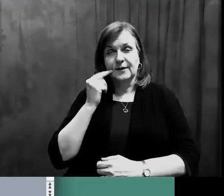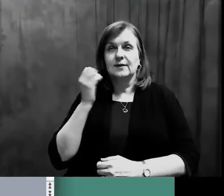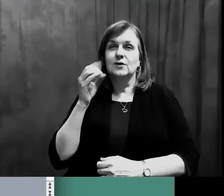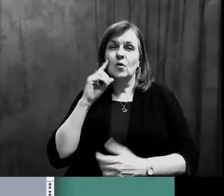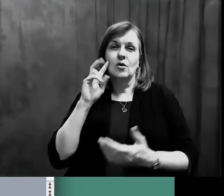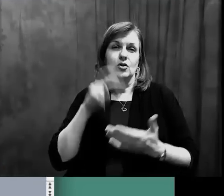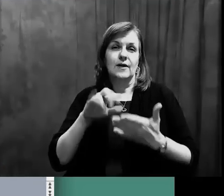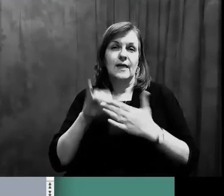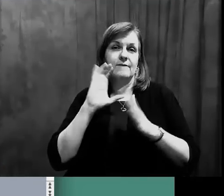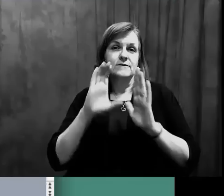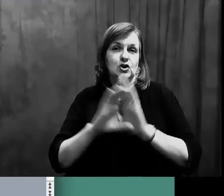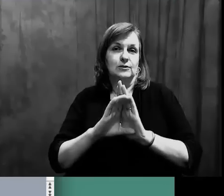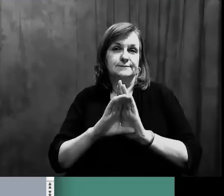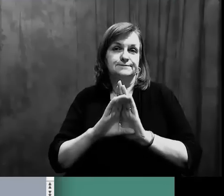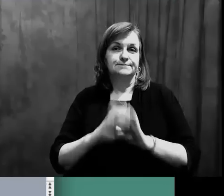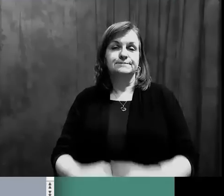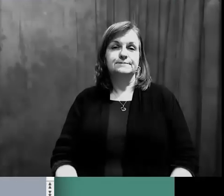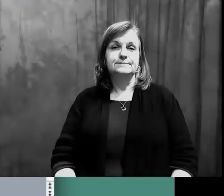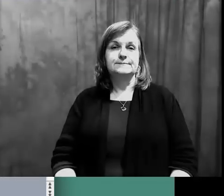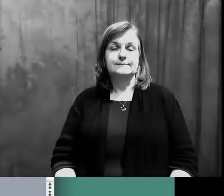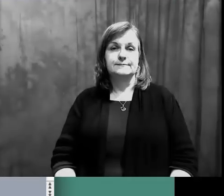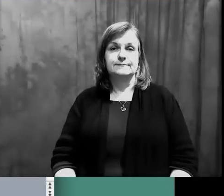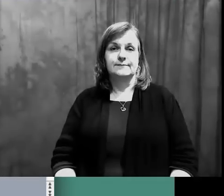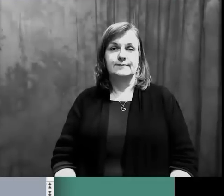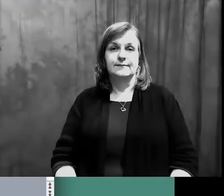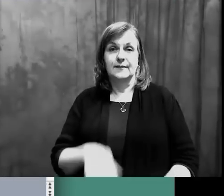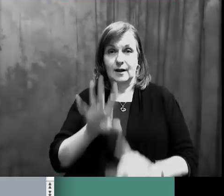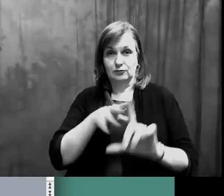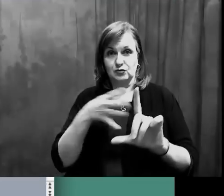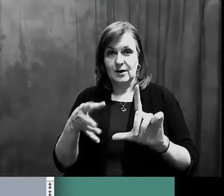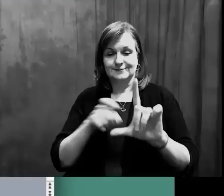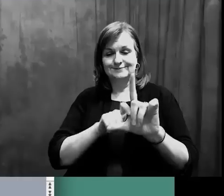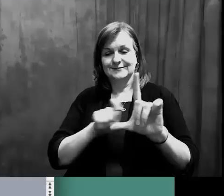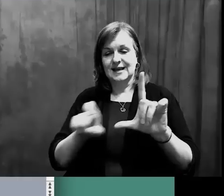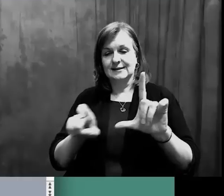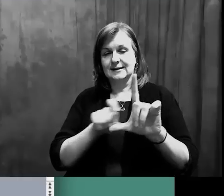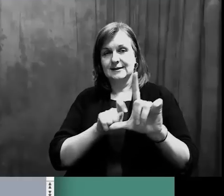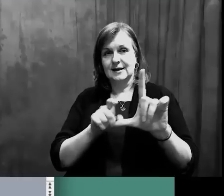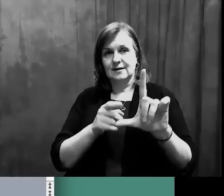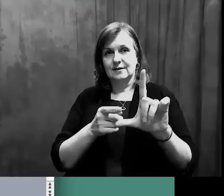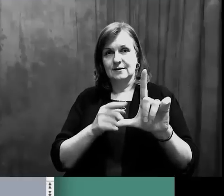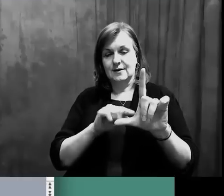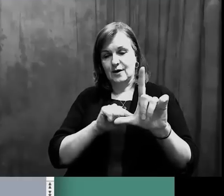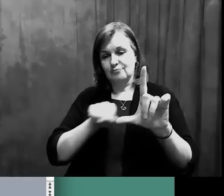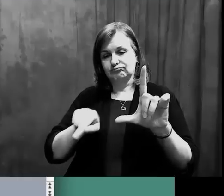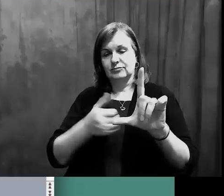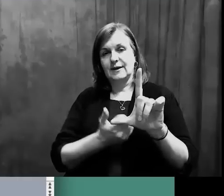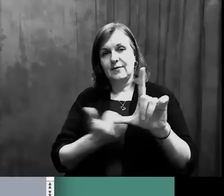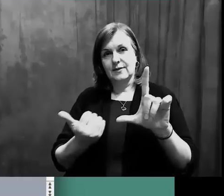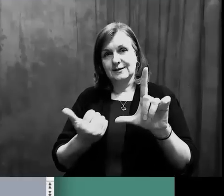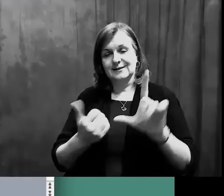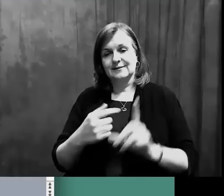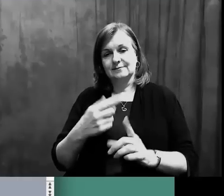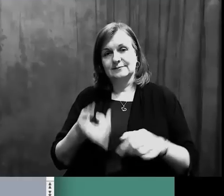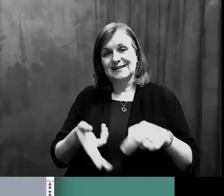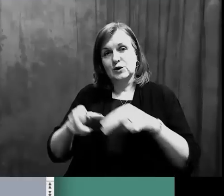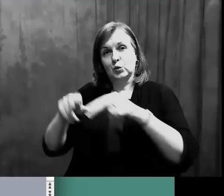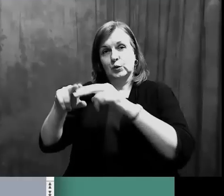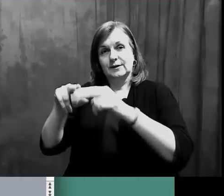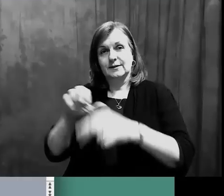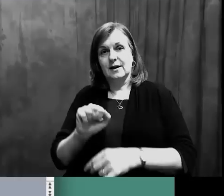to grow. So consider this figure for a moment. On our x-axis, we have increasing